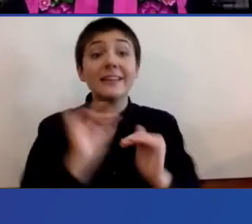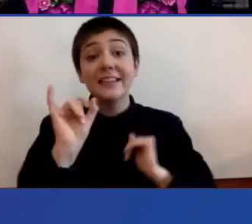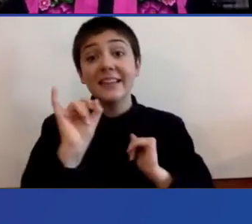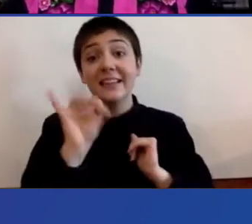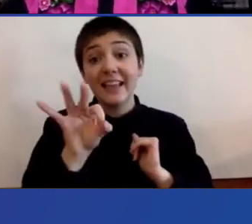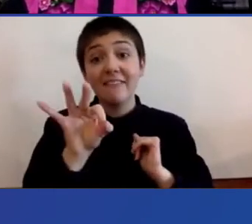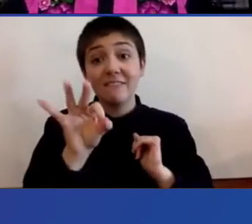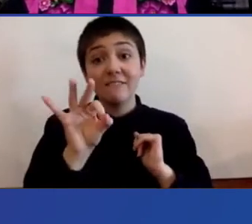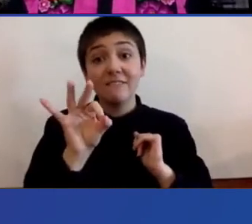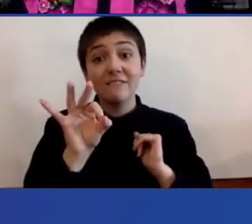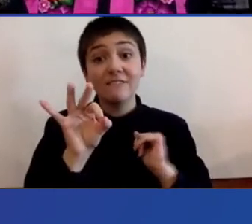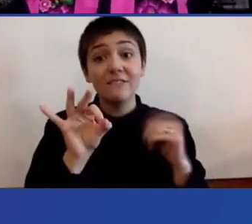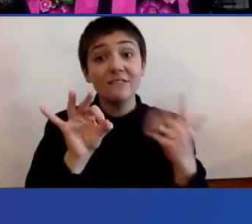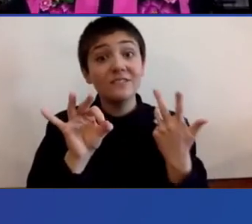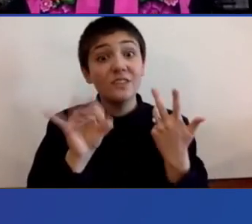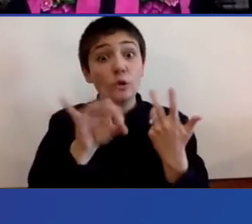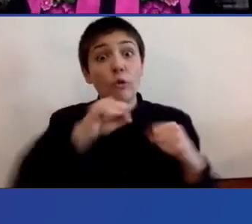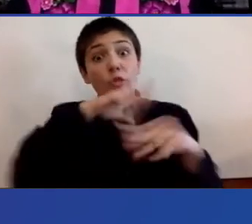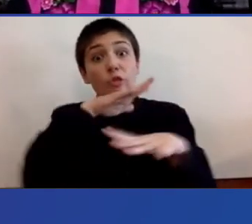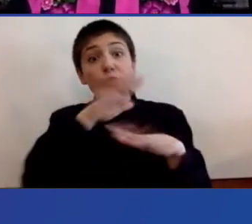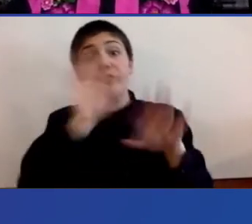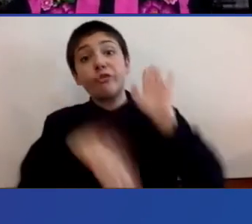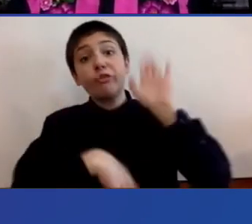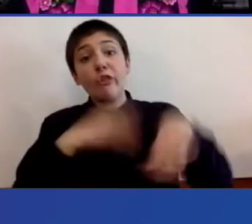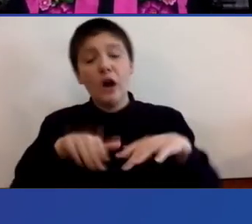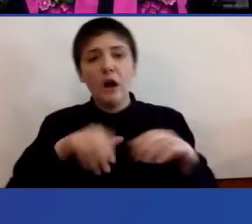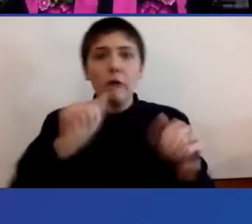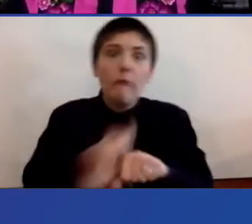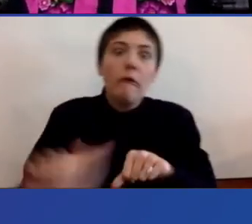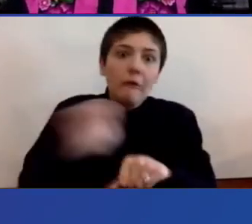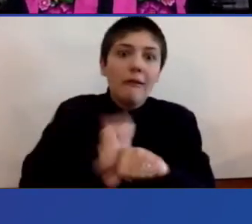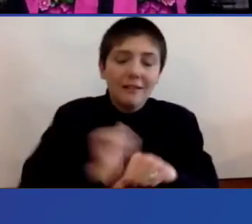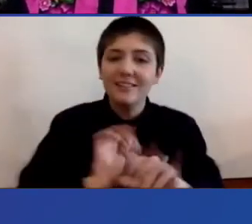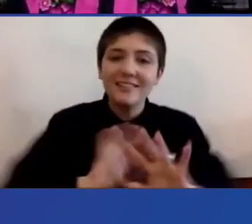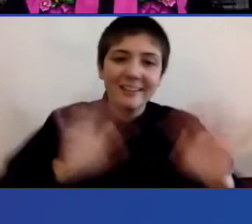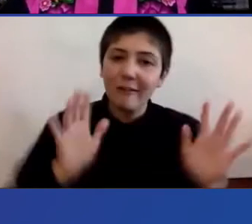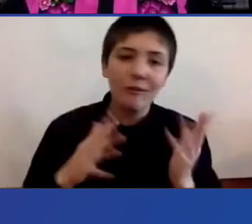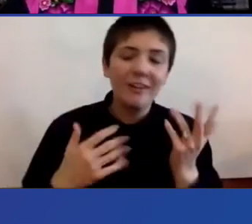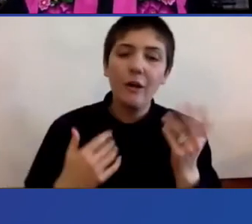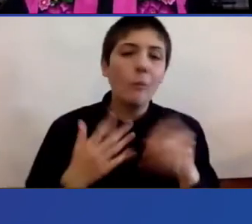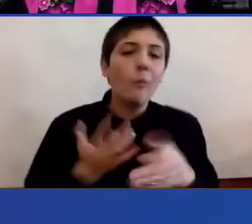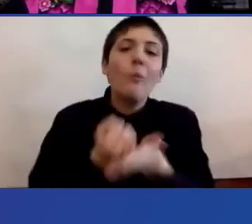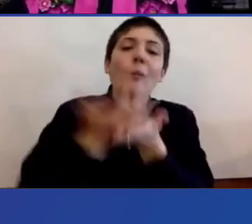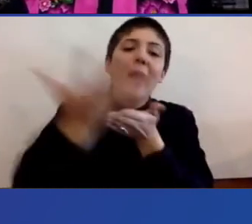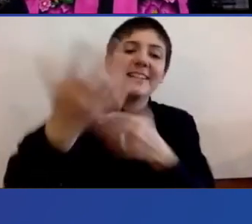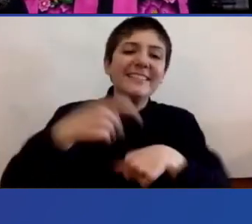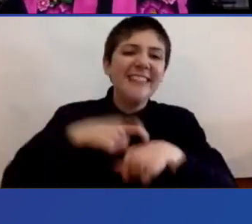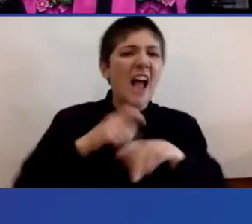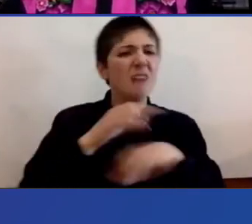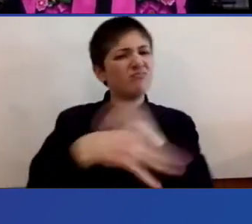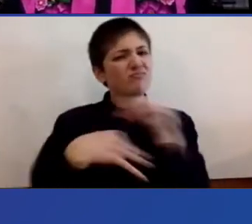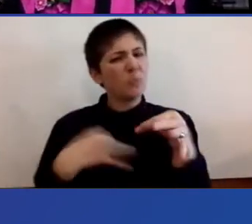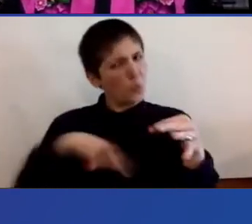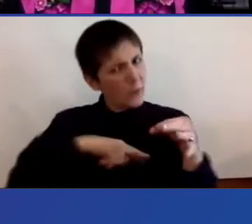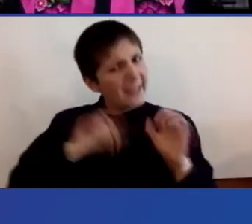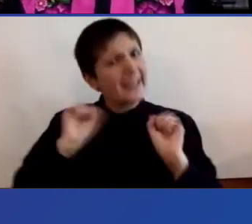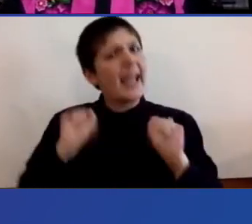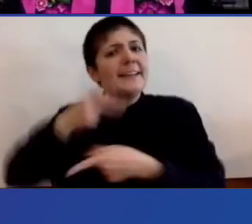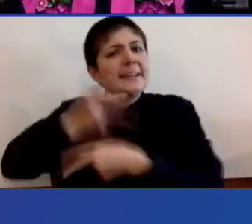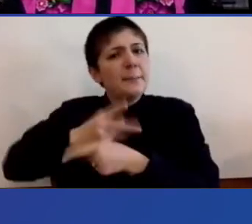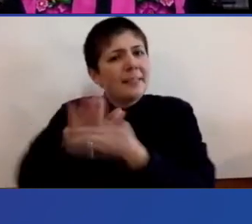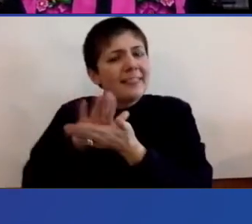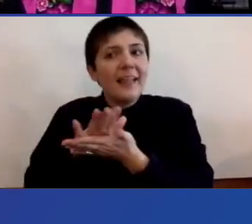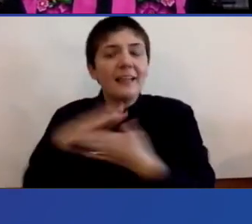dirty, really, you have to work hard. So let's make it clean. As I say, this is a great area for us